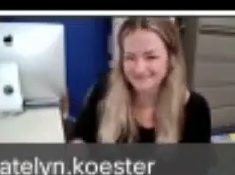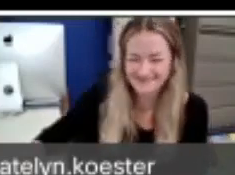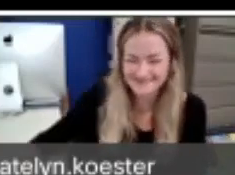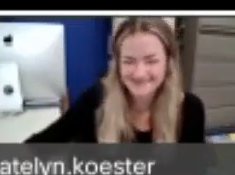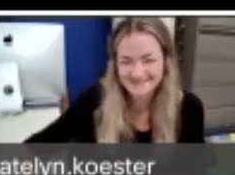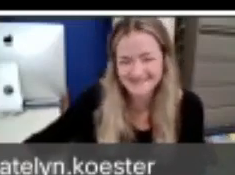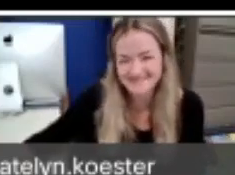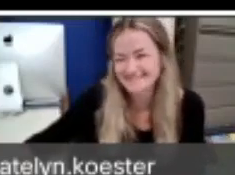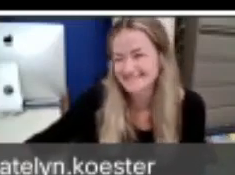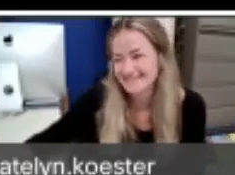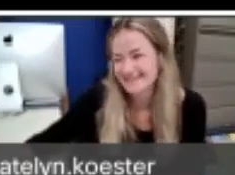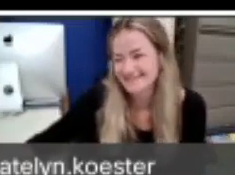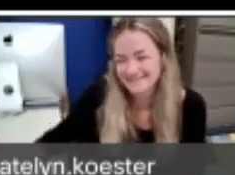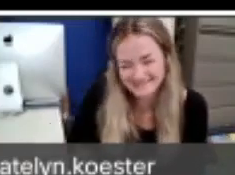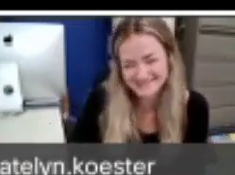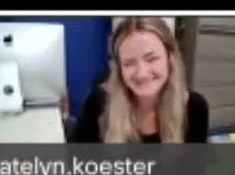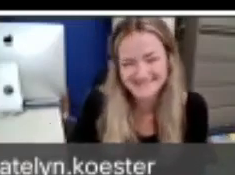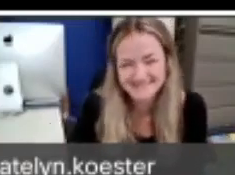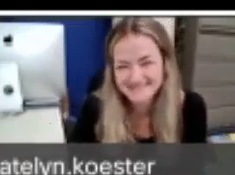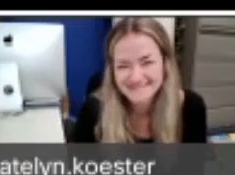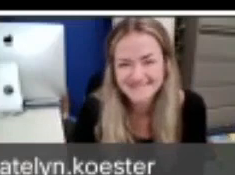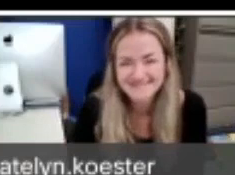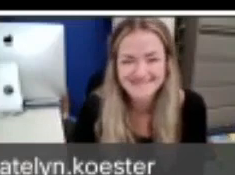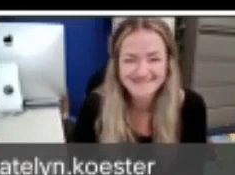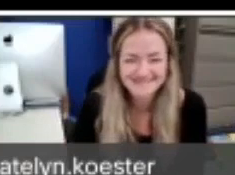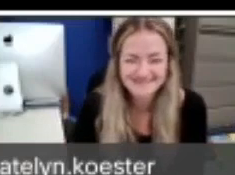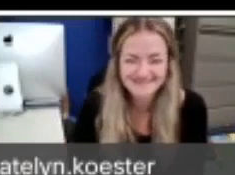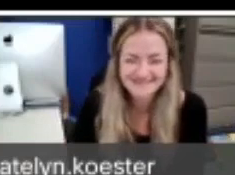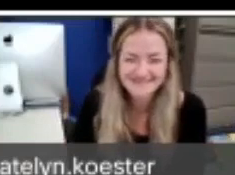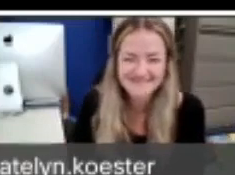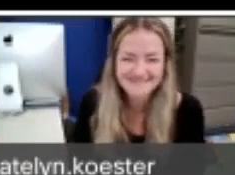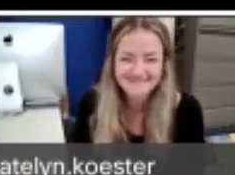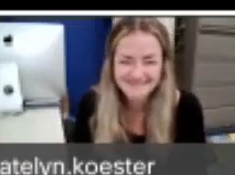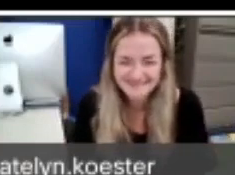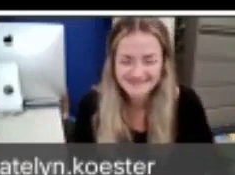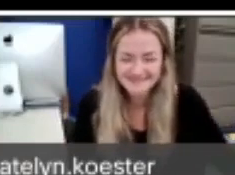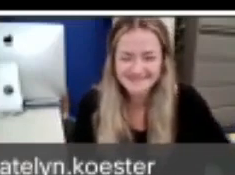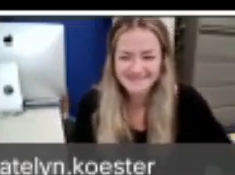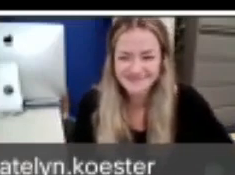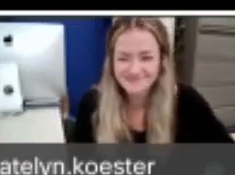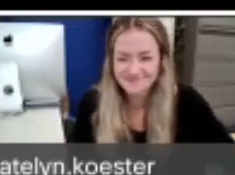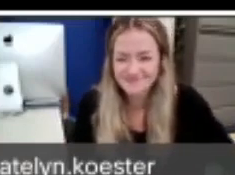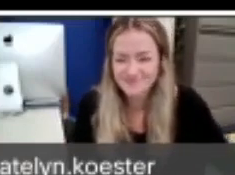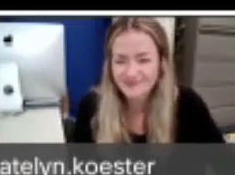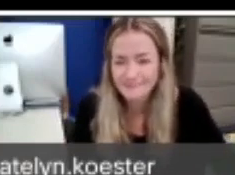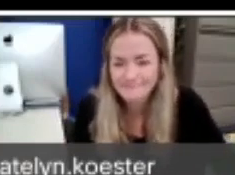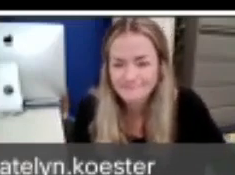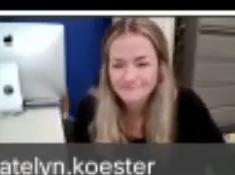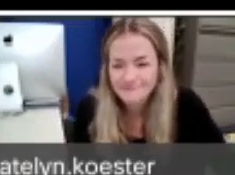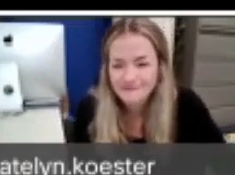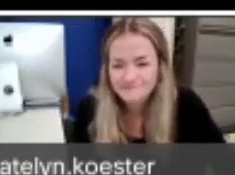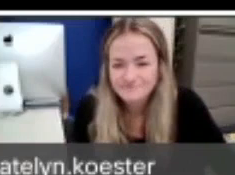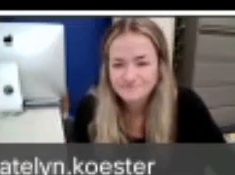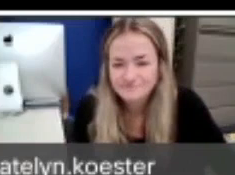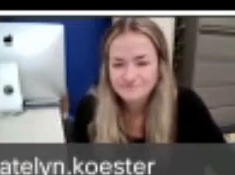Oh, you're so welcome. Yeah. Let's give it a second here. If I can ask what it's like